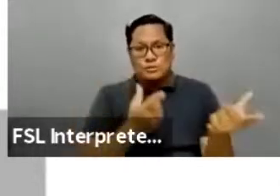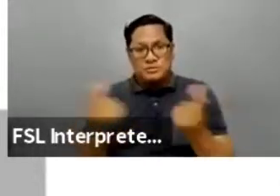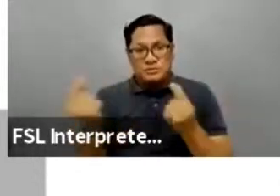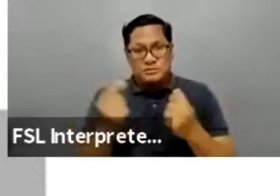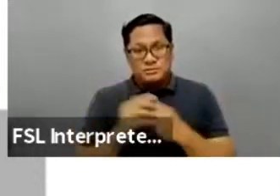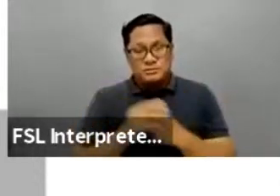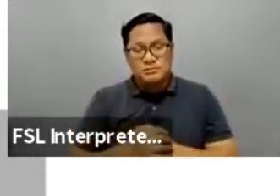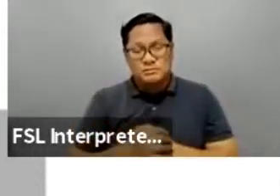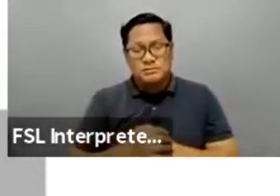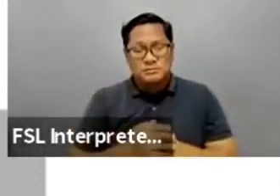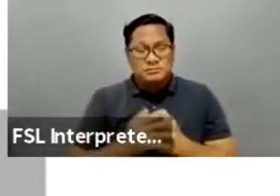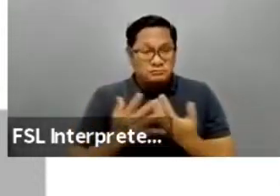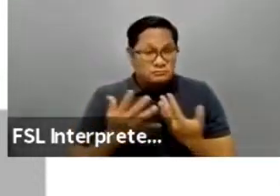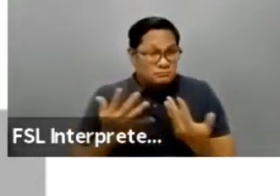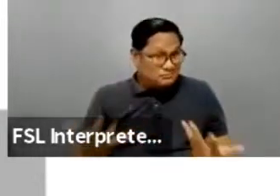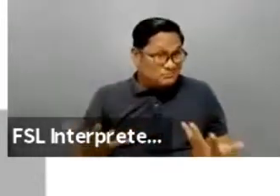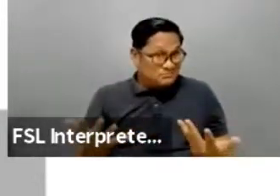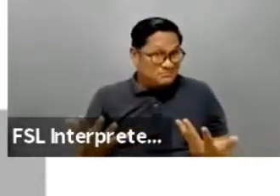Okay, so